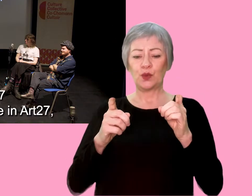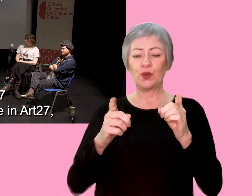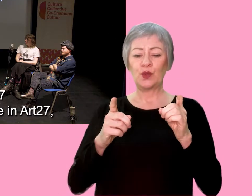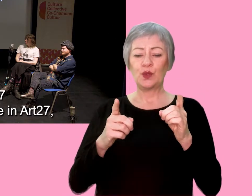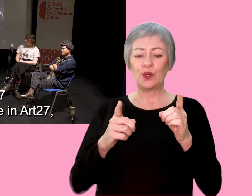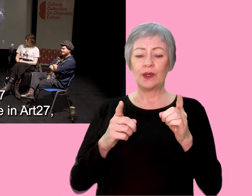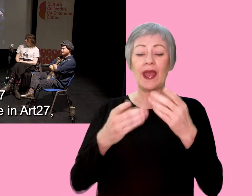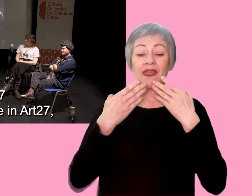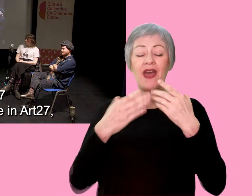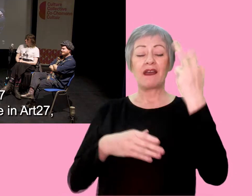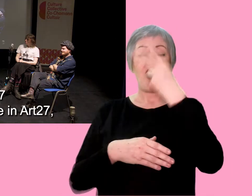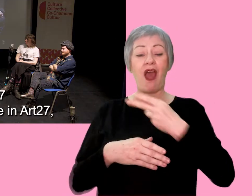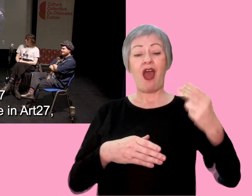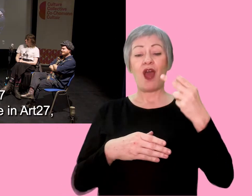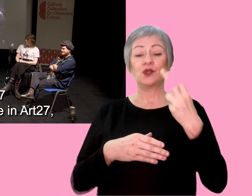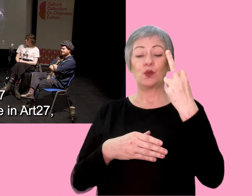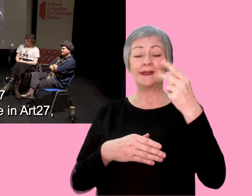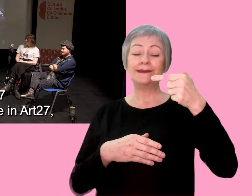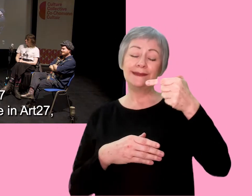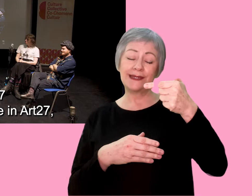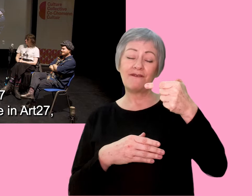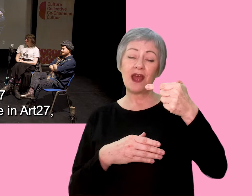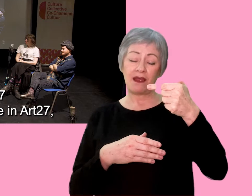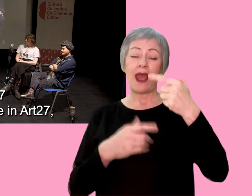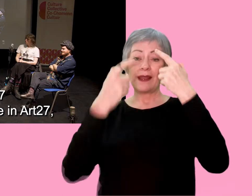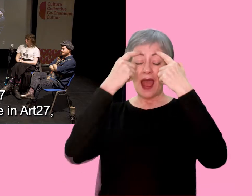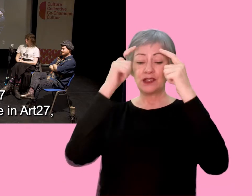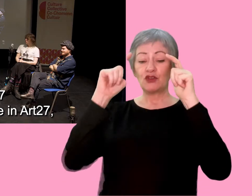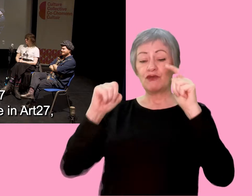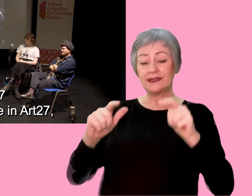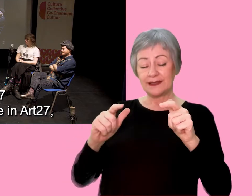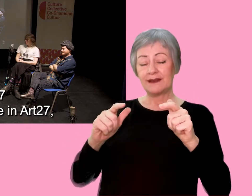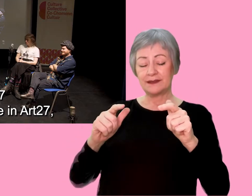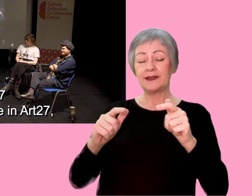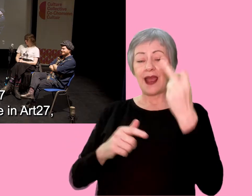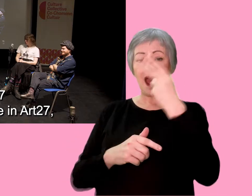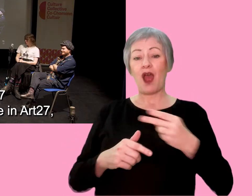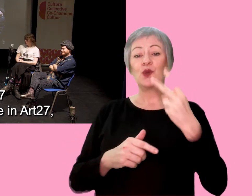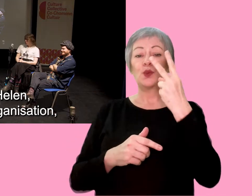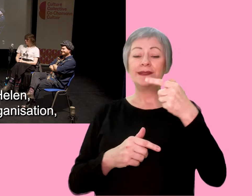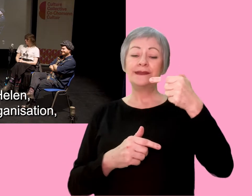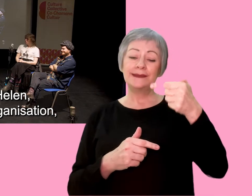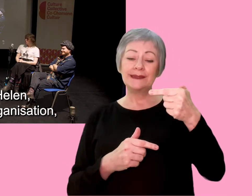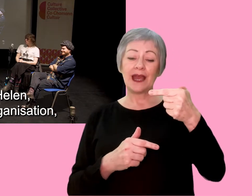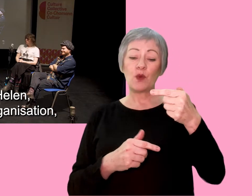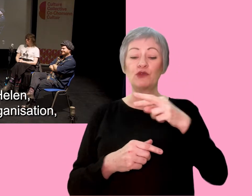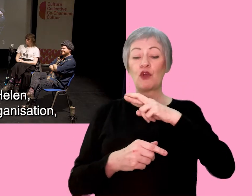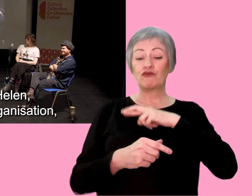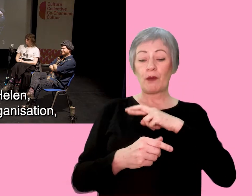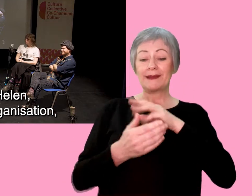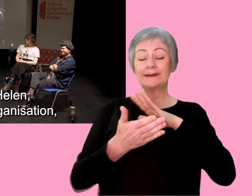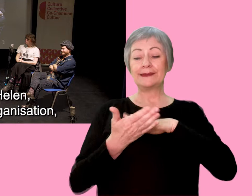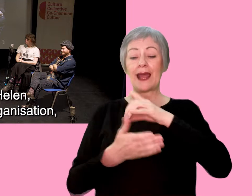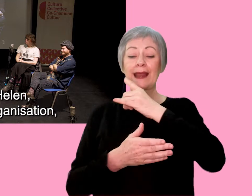first and thank Artair 27 as an artist in residence in Art 27, which Robert and